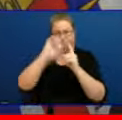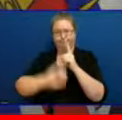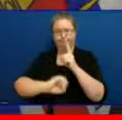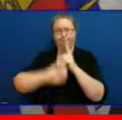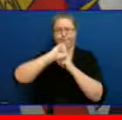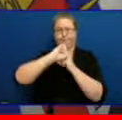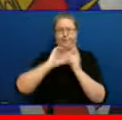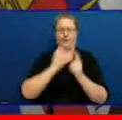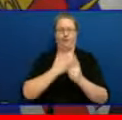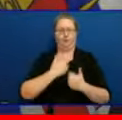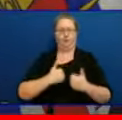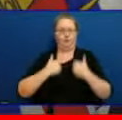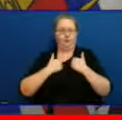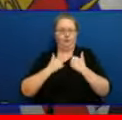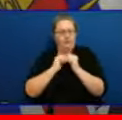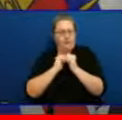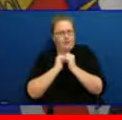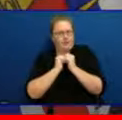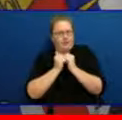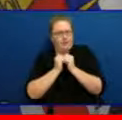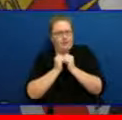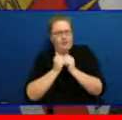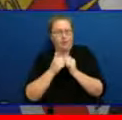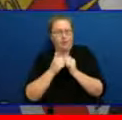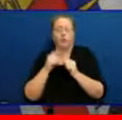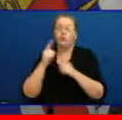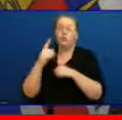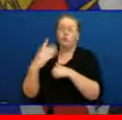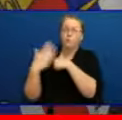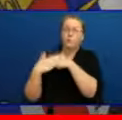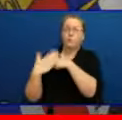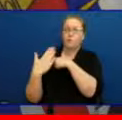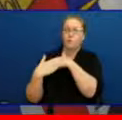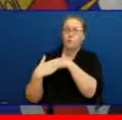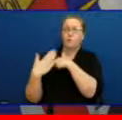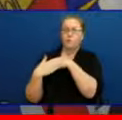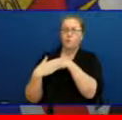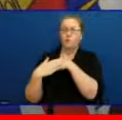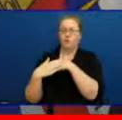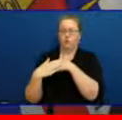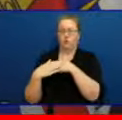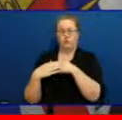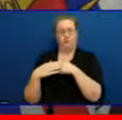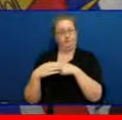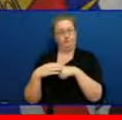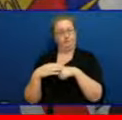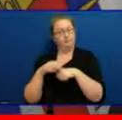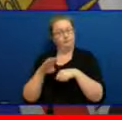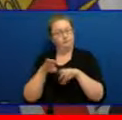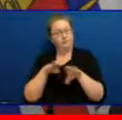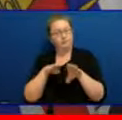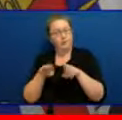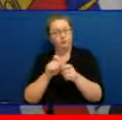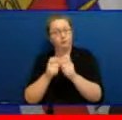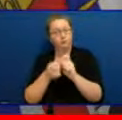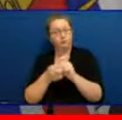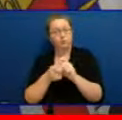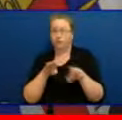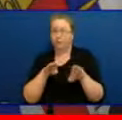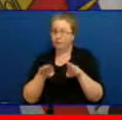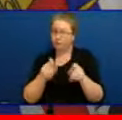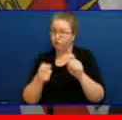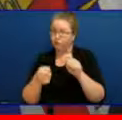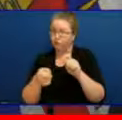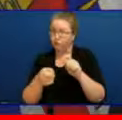we supposed to make that impact our lives over the next few weeks and months? Because we've repeatedly been warned that this was coming,